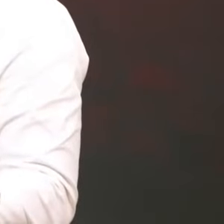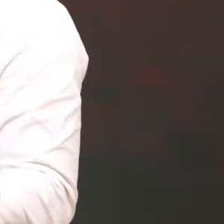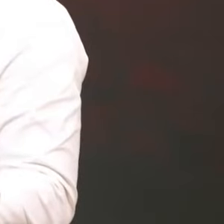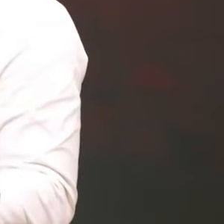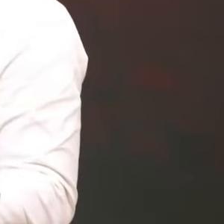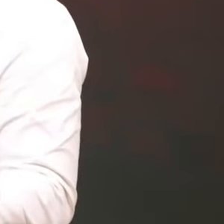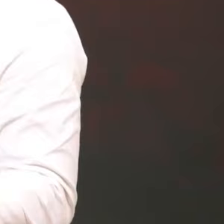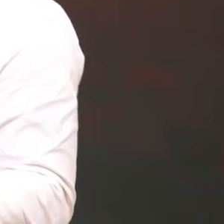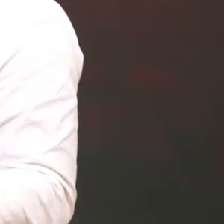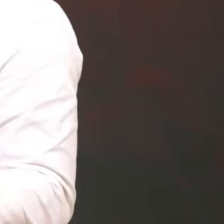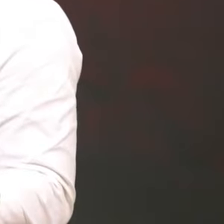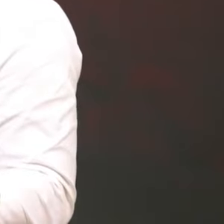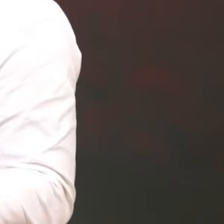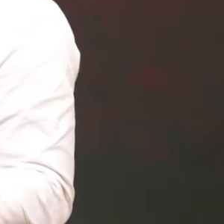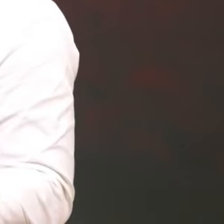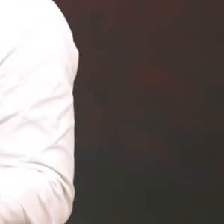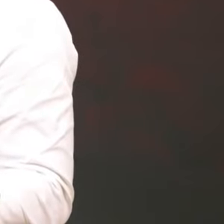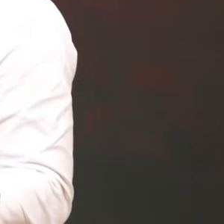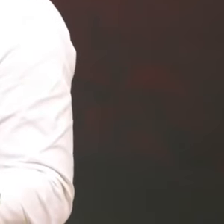Lord.